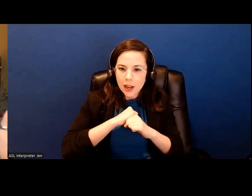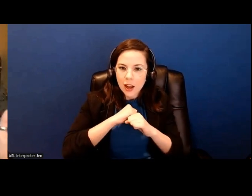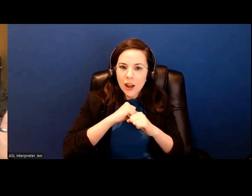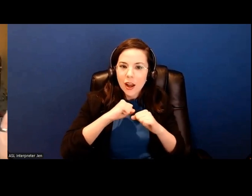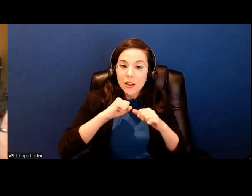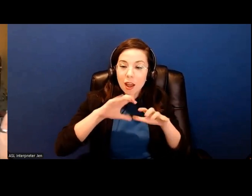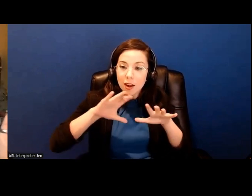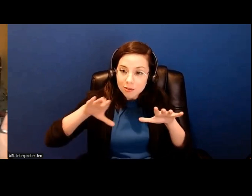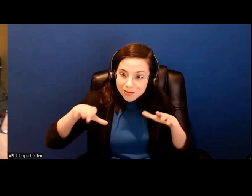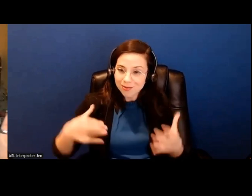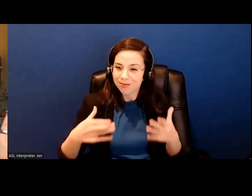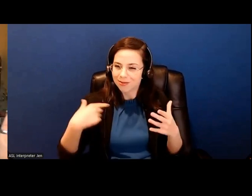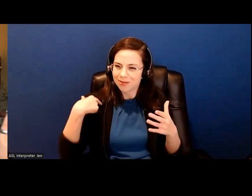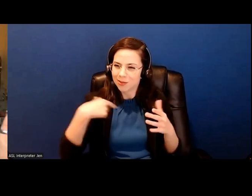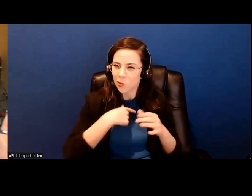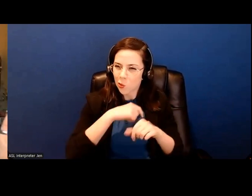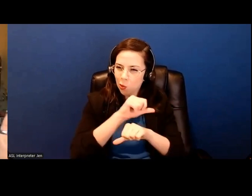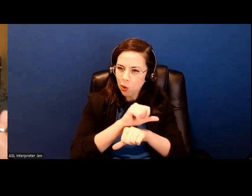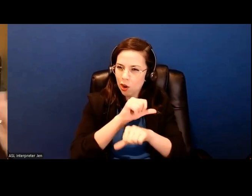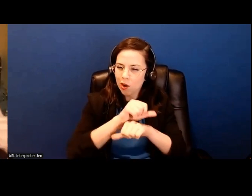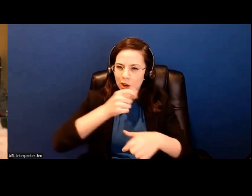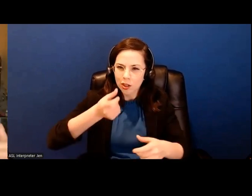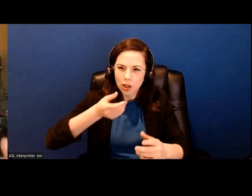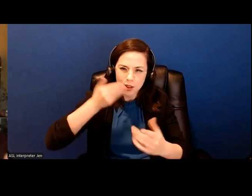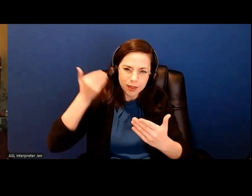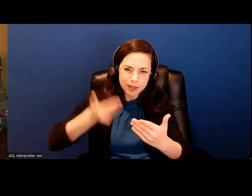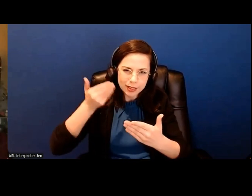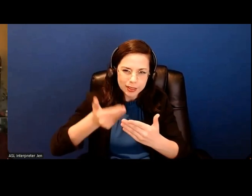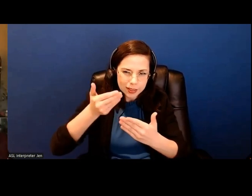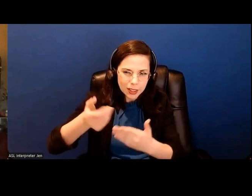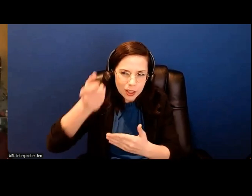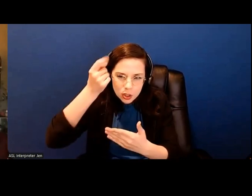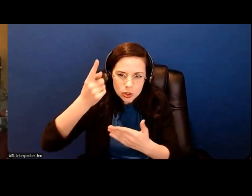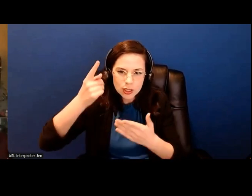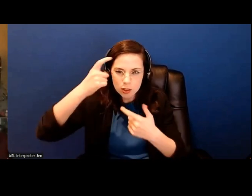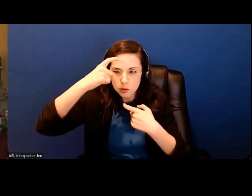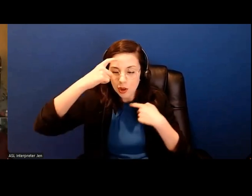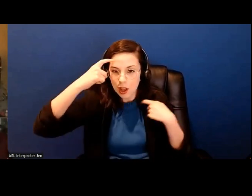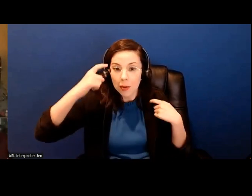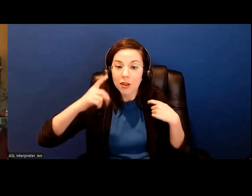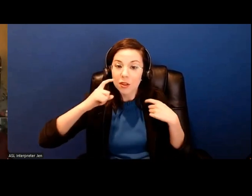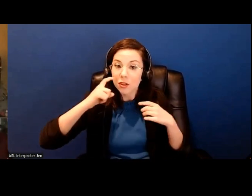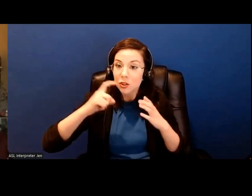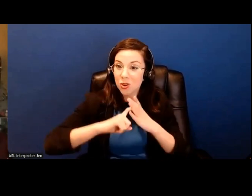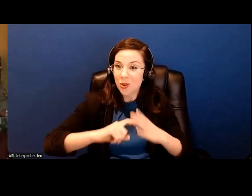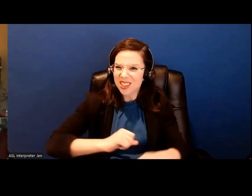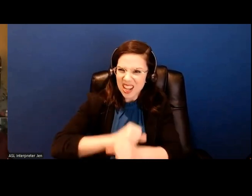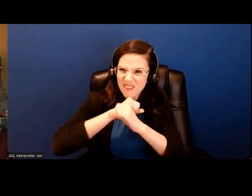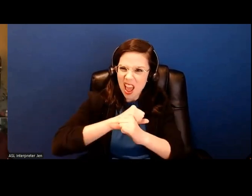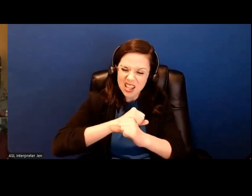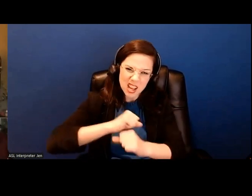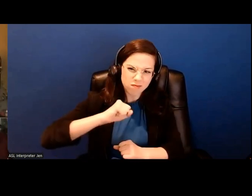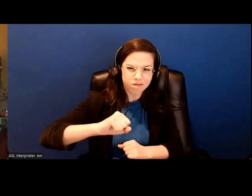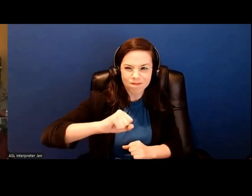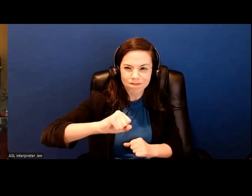collectively working through our understanding of trauma, you can see so much of the defenses go down